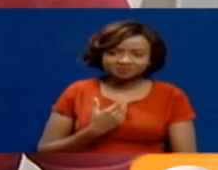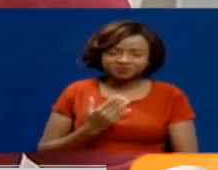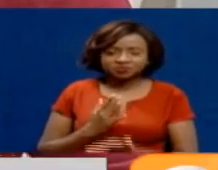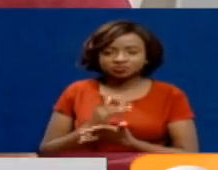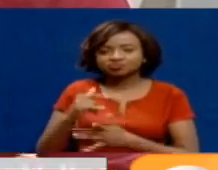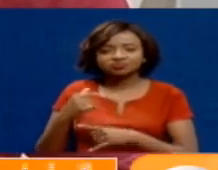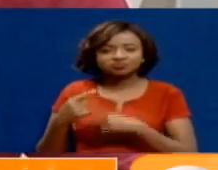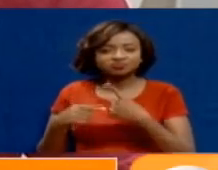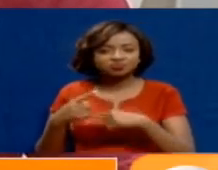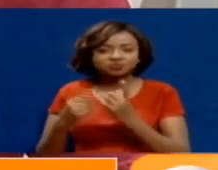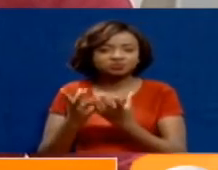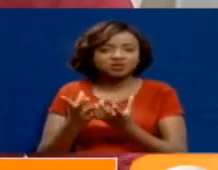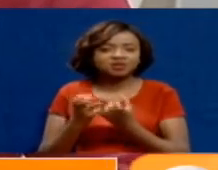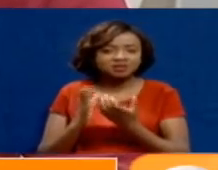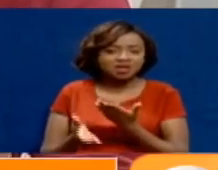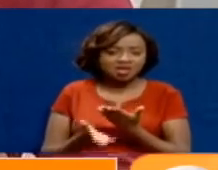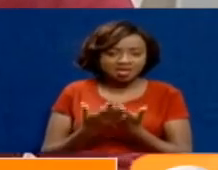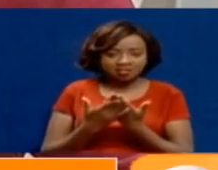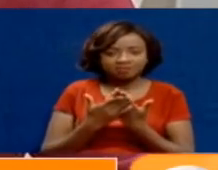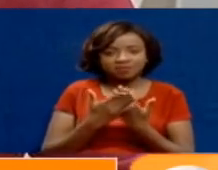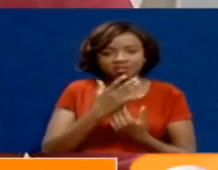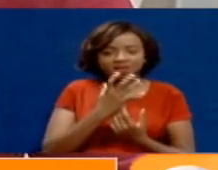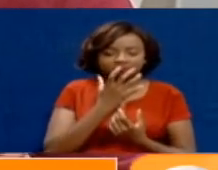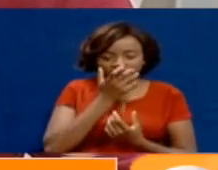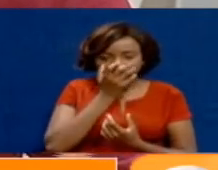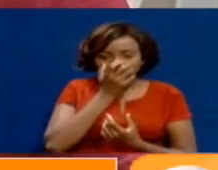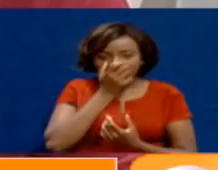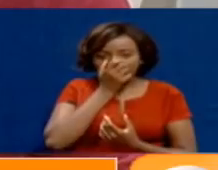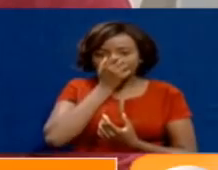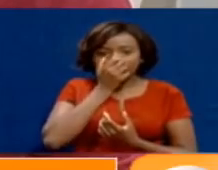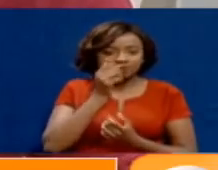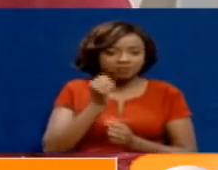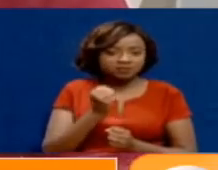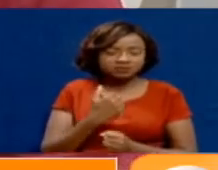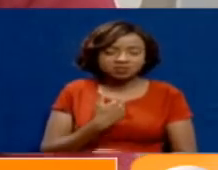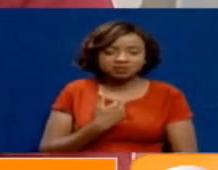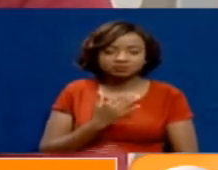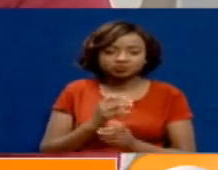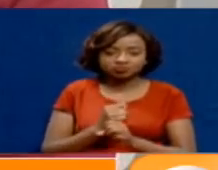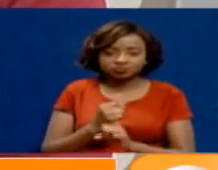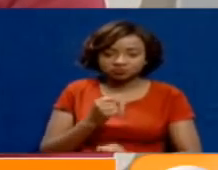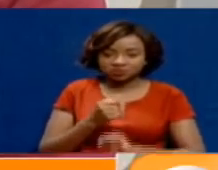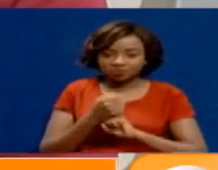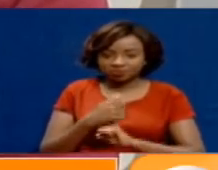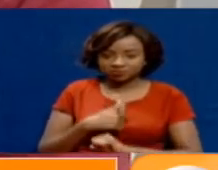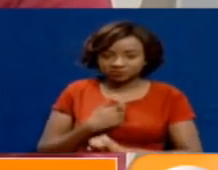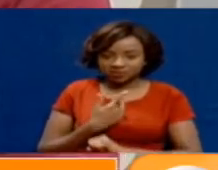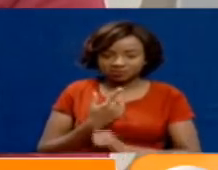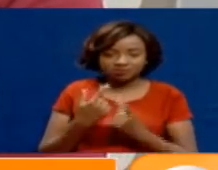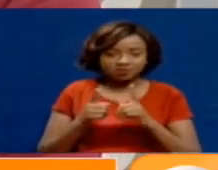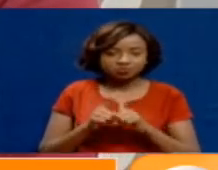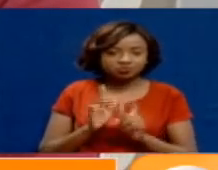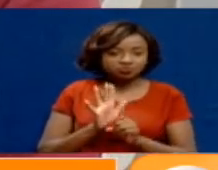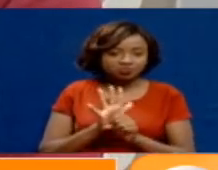will require a bit more help in the hospital, including oxygen therapy and other support. And a much smaller number out of the